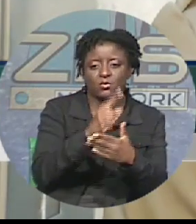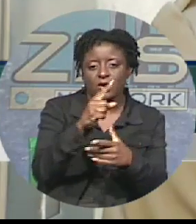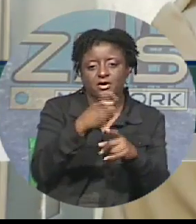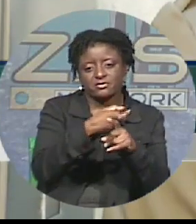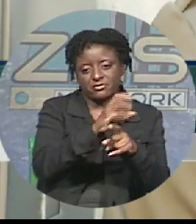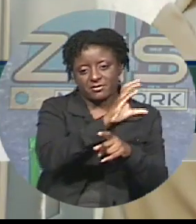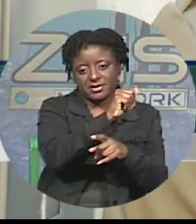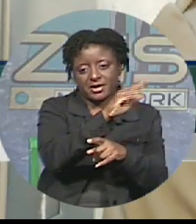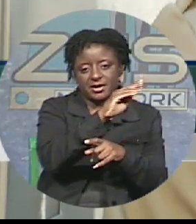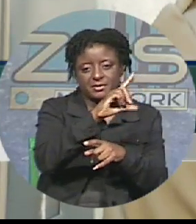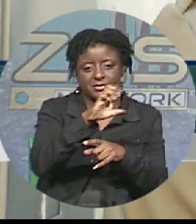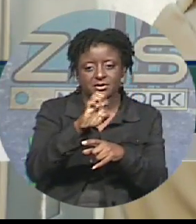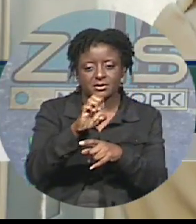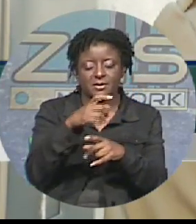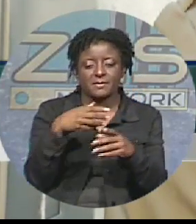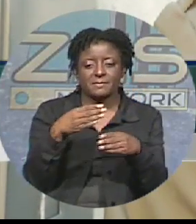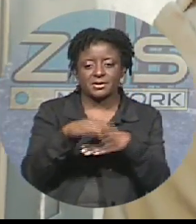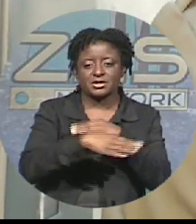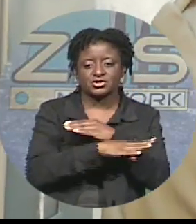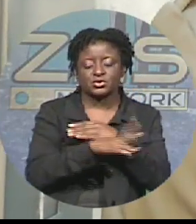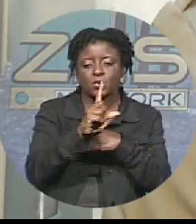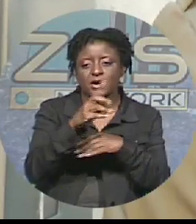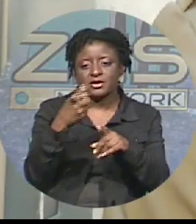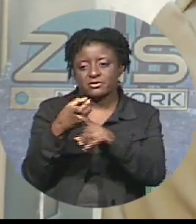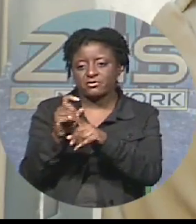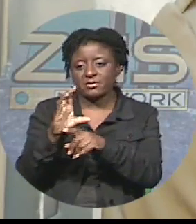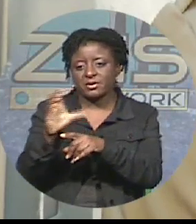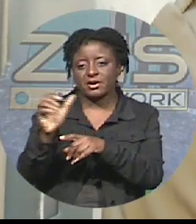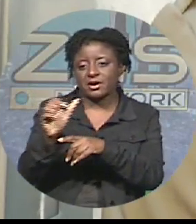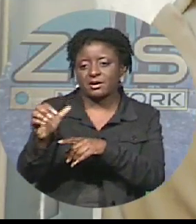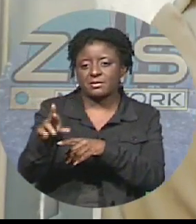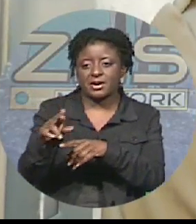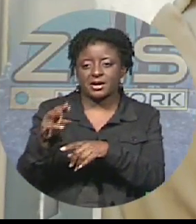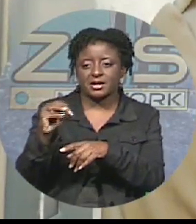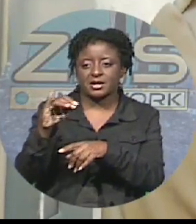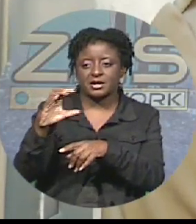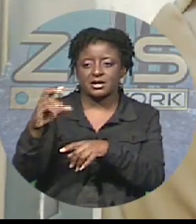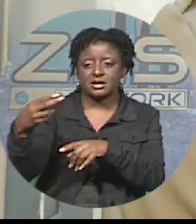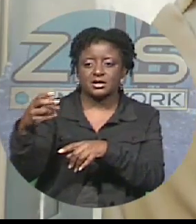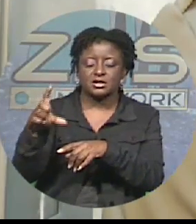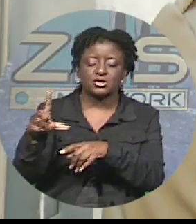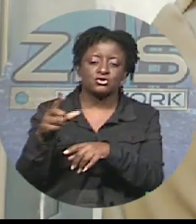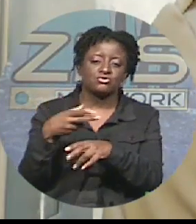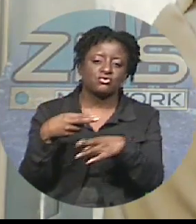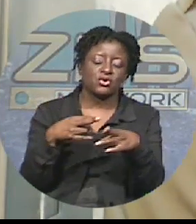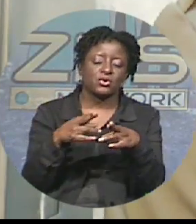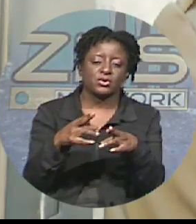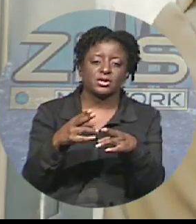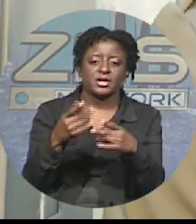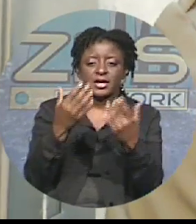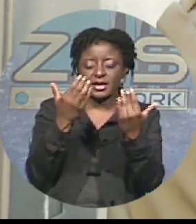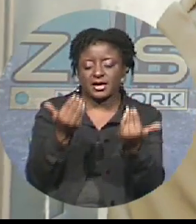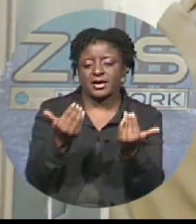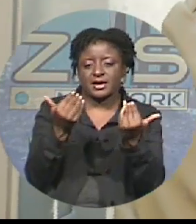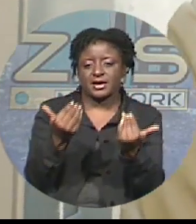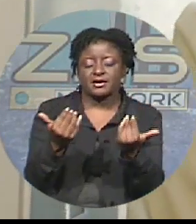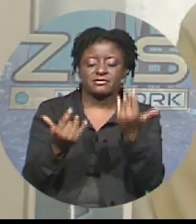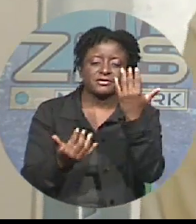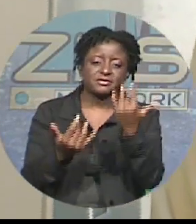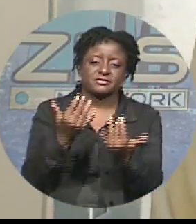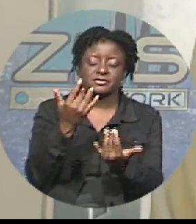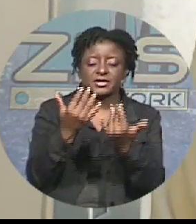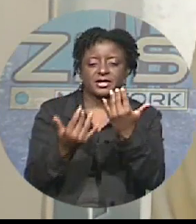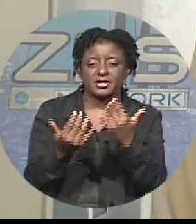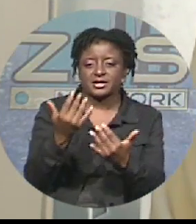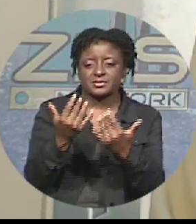from the Carmichael Road Fire Station. They met heavy flames issuing from a single-story concrete structure and also to a trailer which is